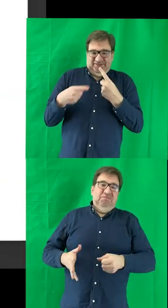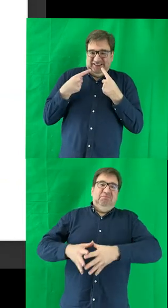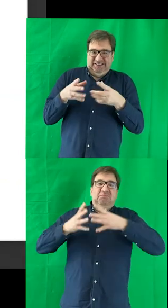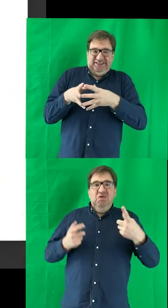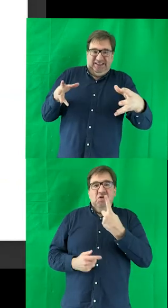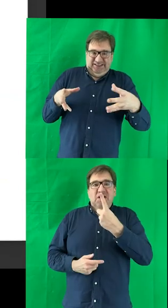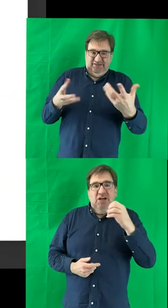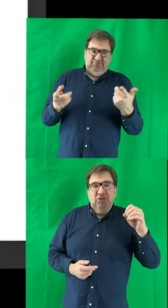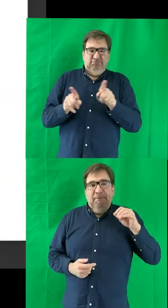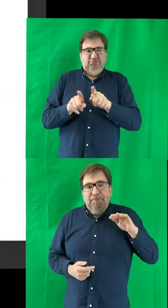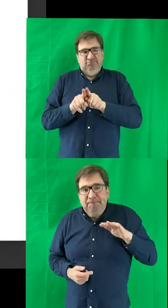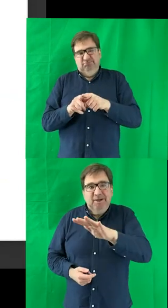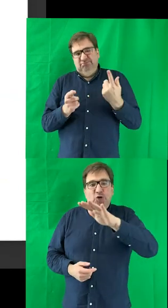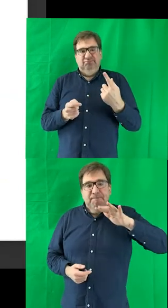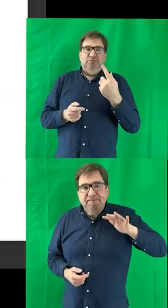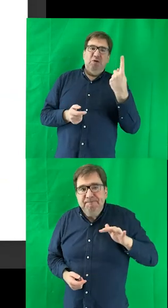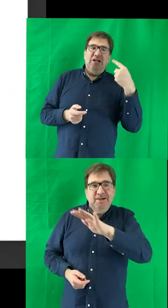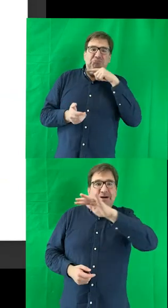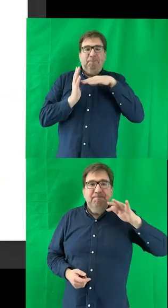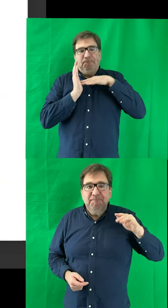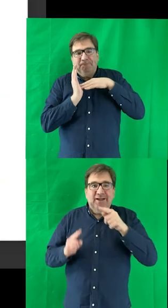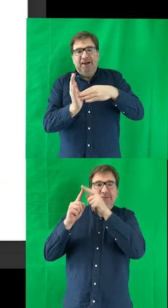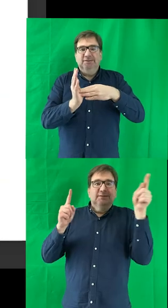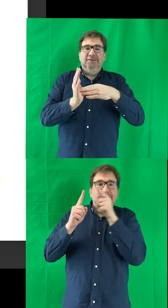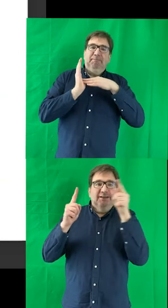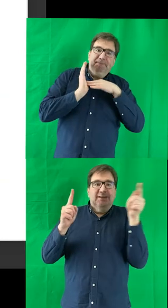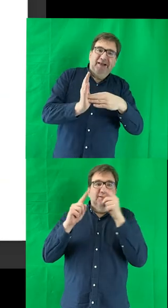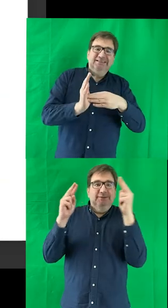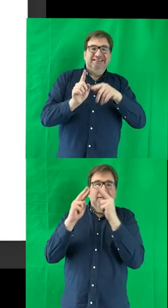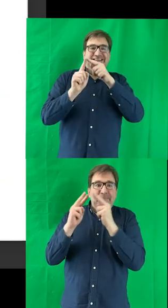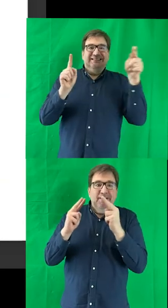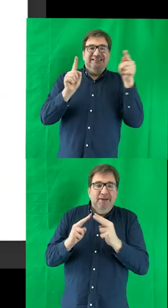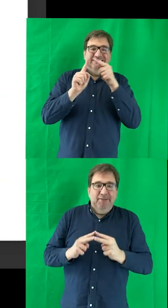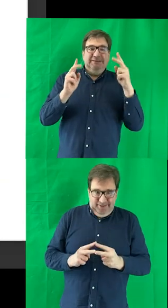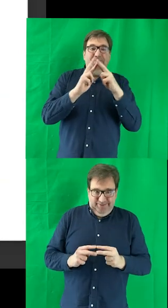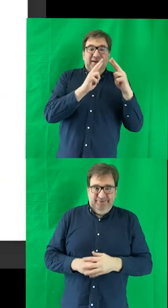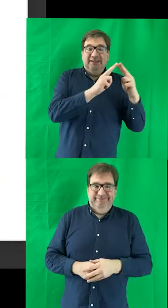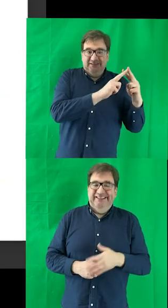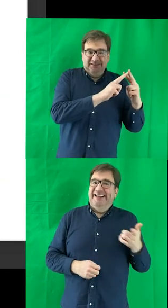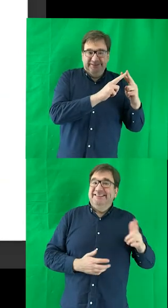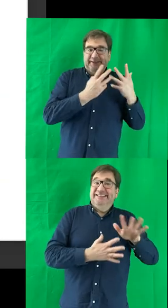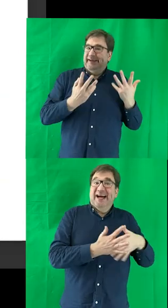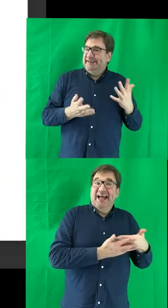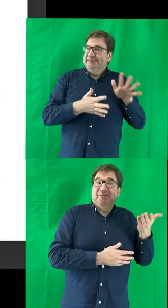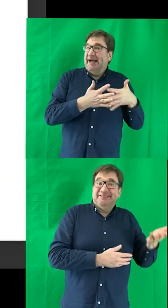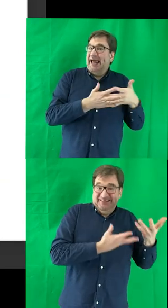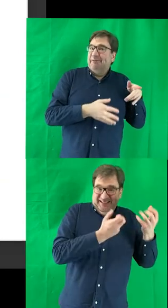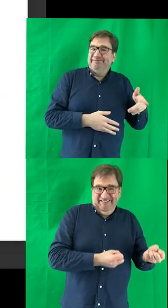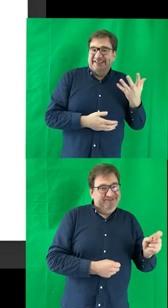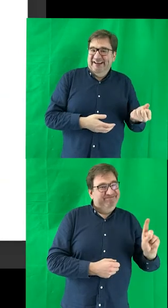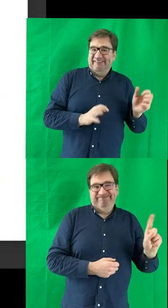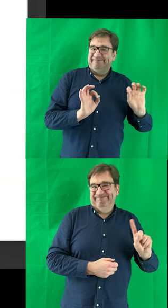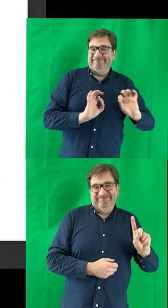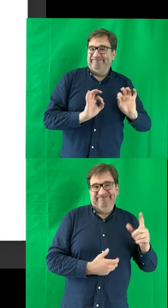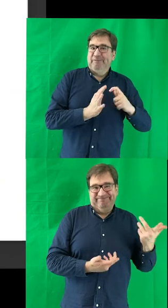data sizes on the order of 100 million of sentence pairs. Now, this is not the amount of data that we have available